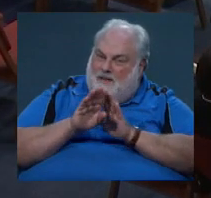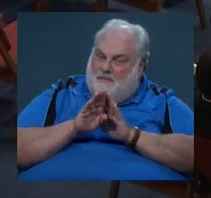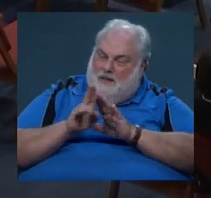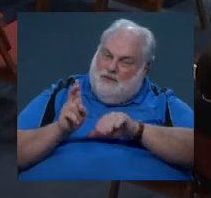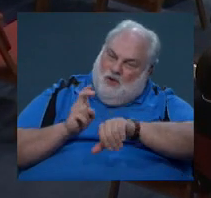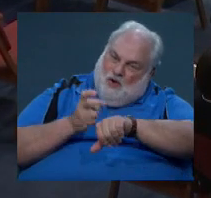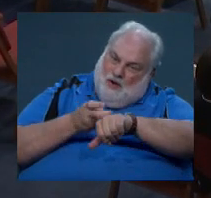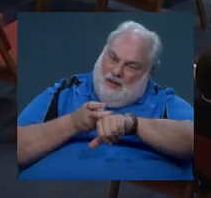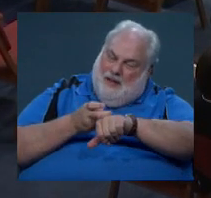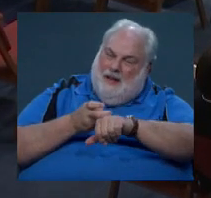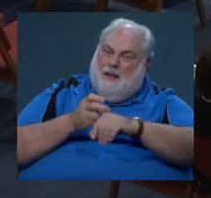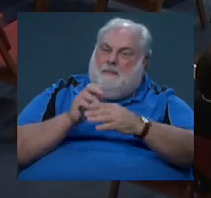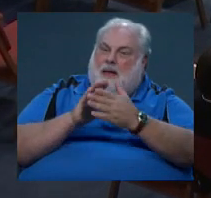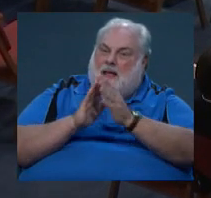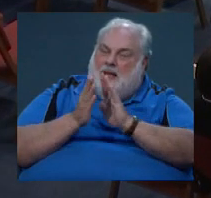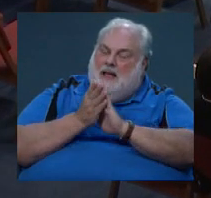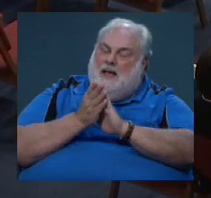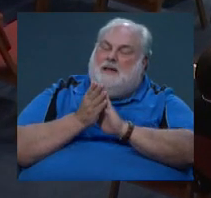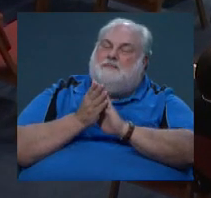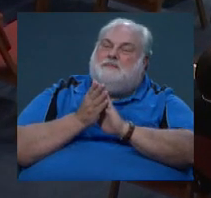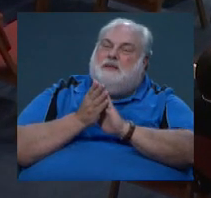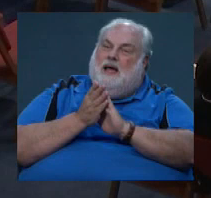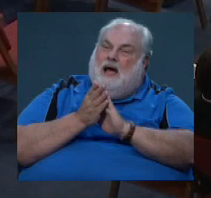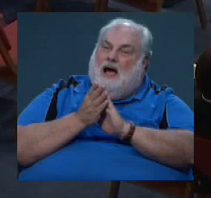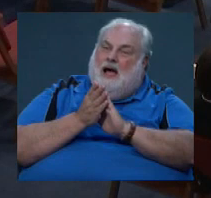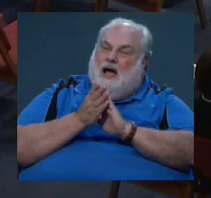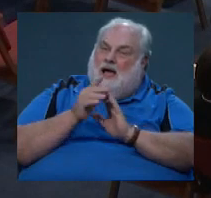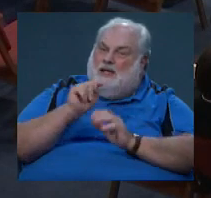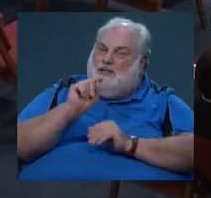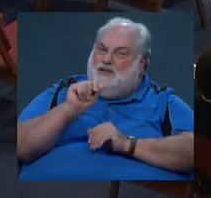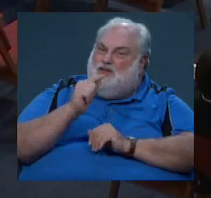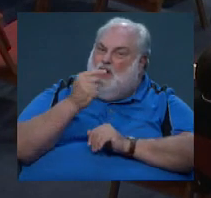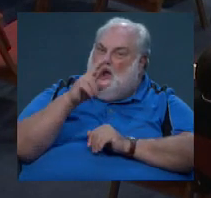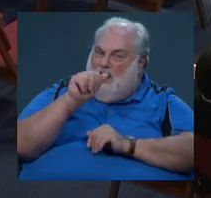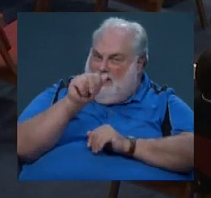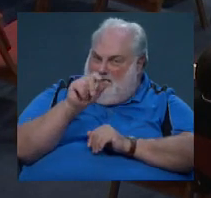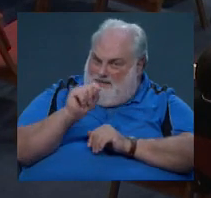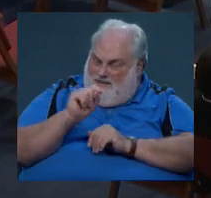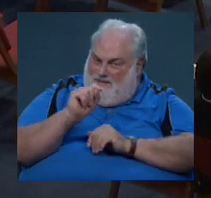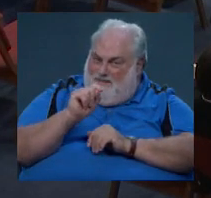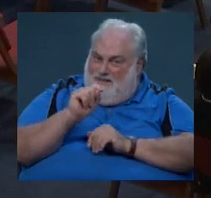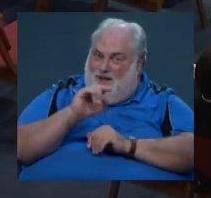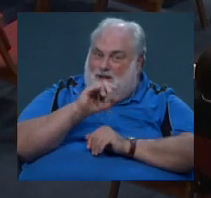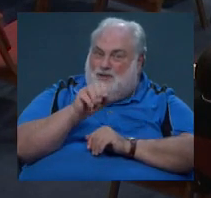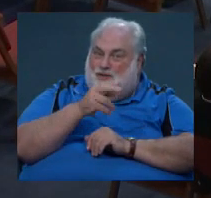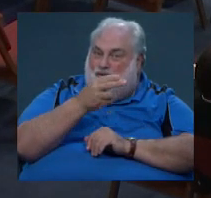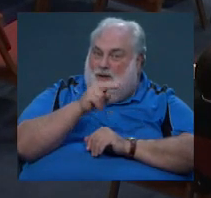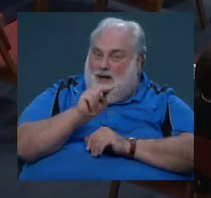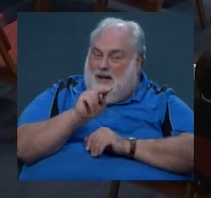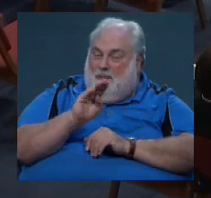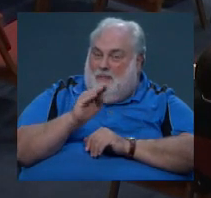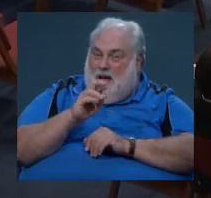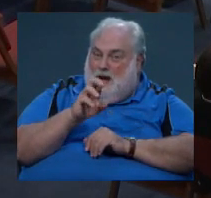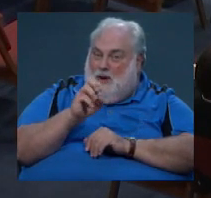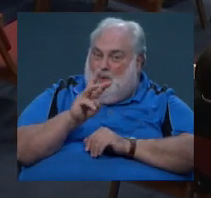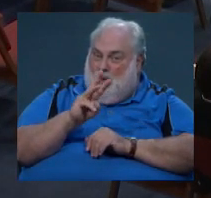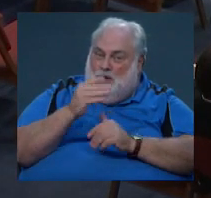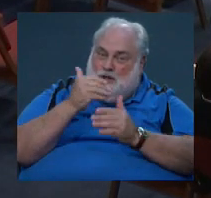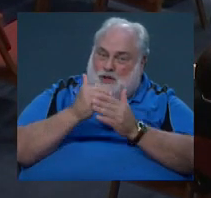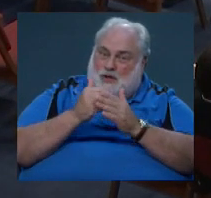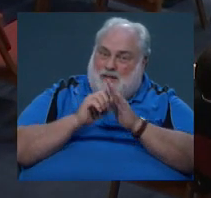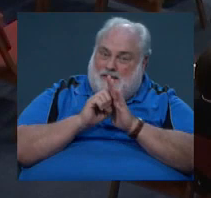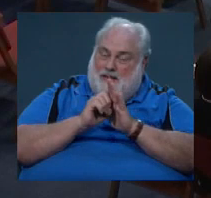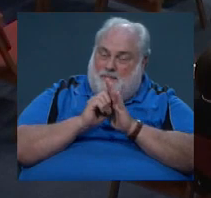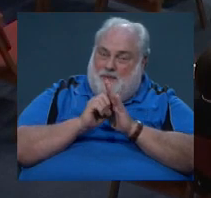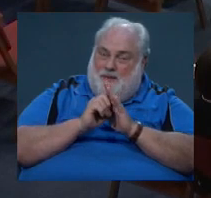rod for everything thrown in the sink. The John Barrow Neighborhood Association was a good example, probably, of some material things